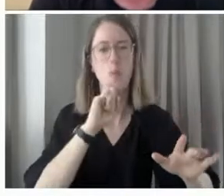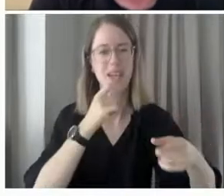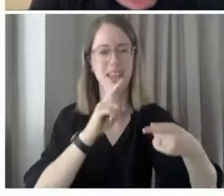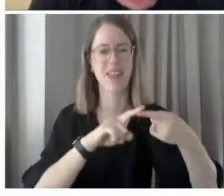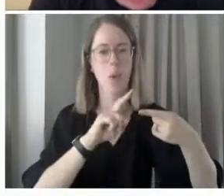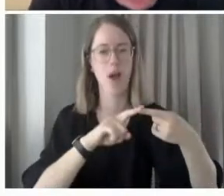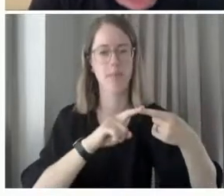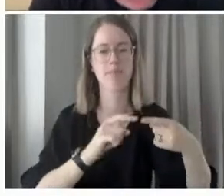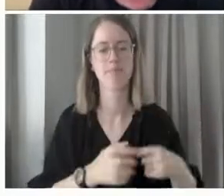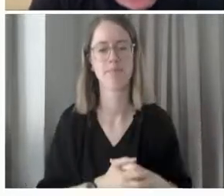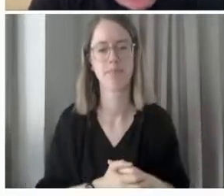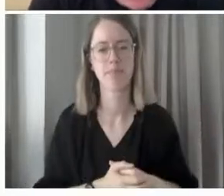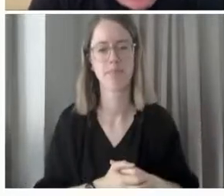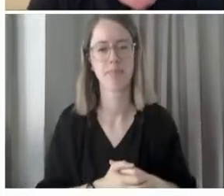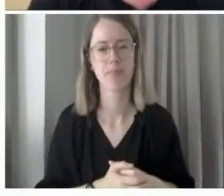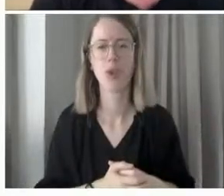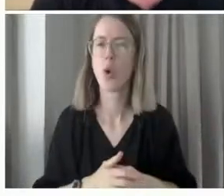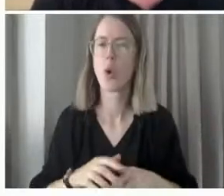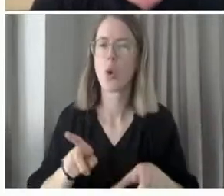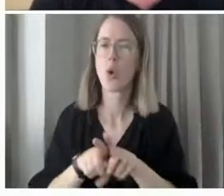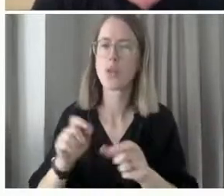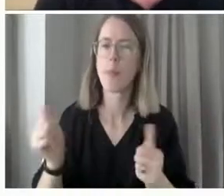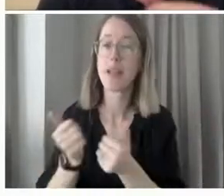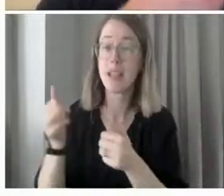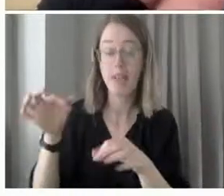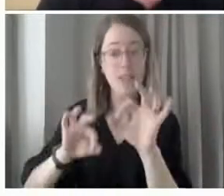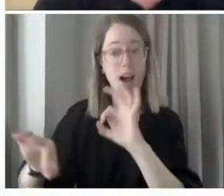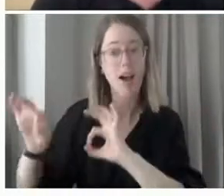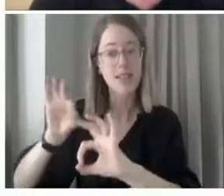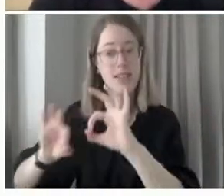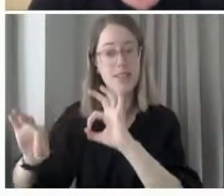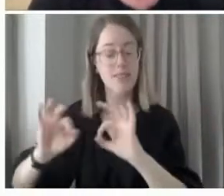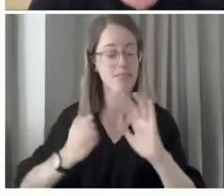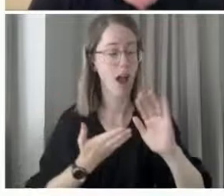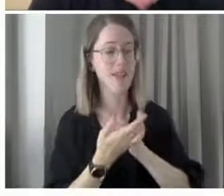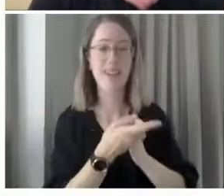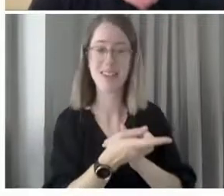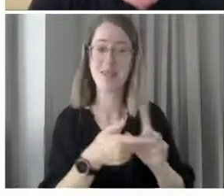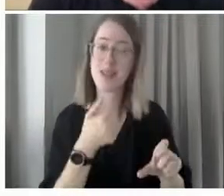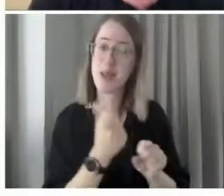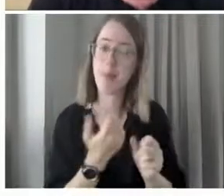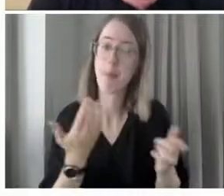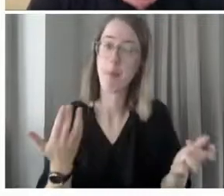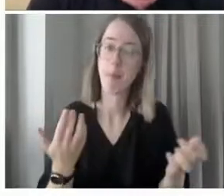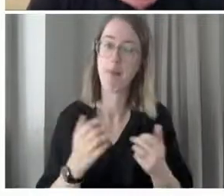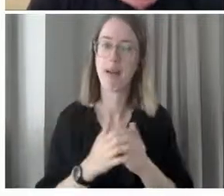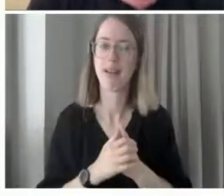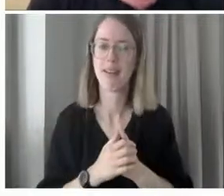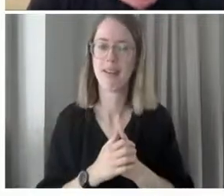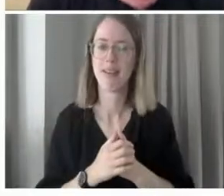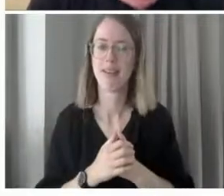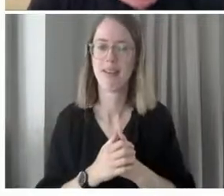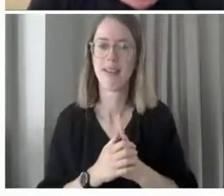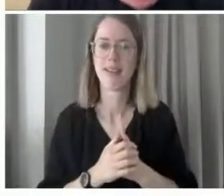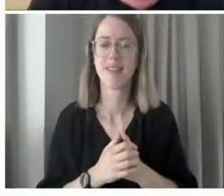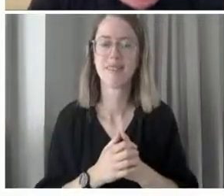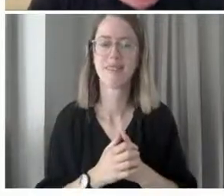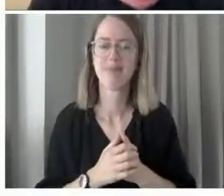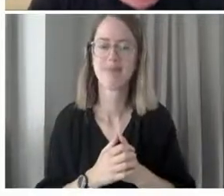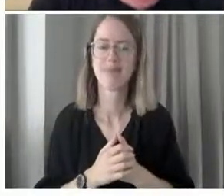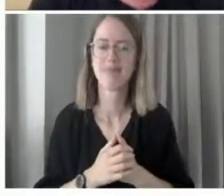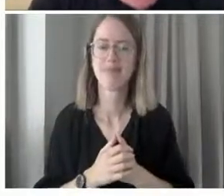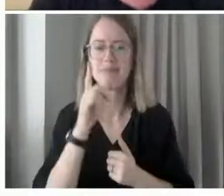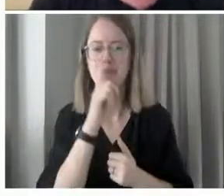in this box. You'll also find that a lot of scientists are in this box, for example. So they are very, it's a people who are